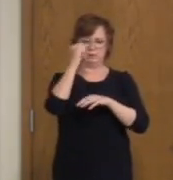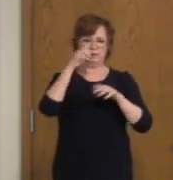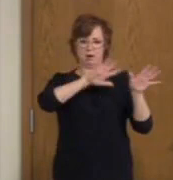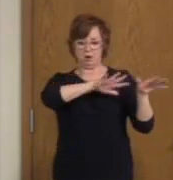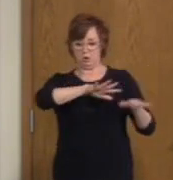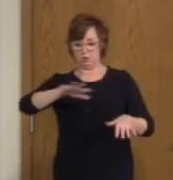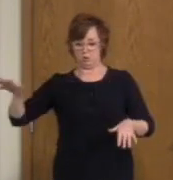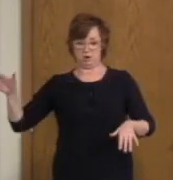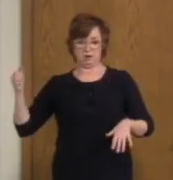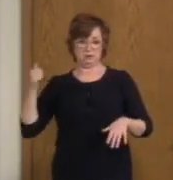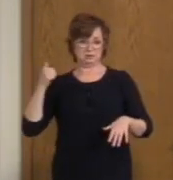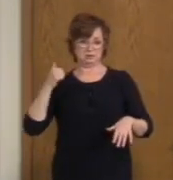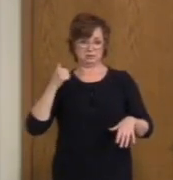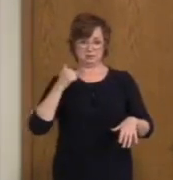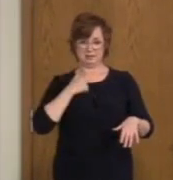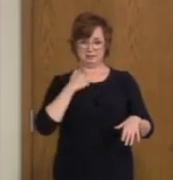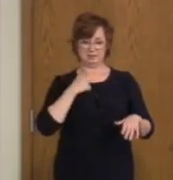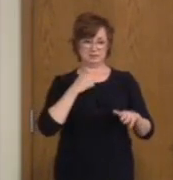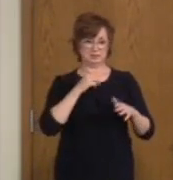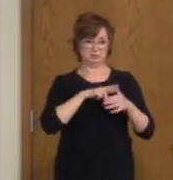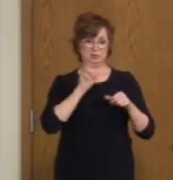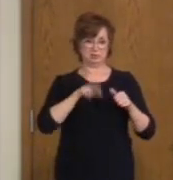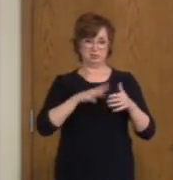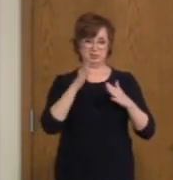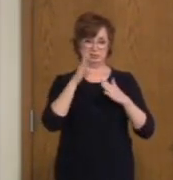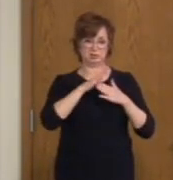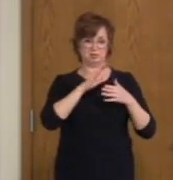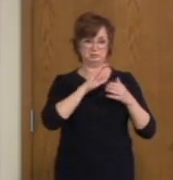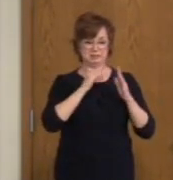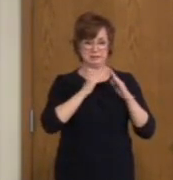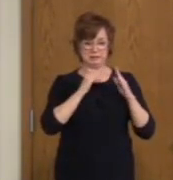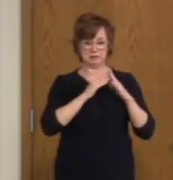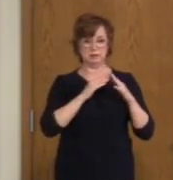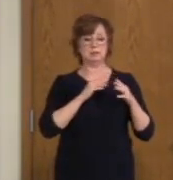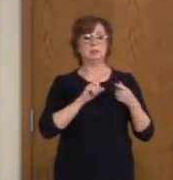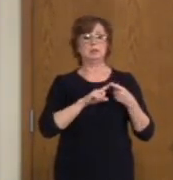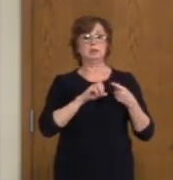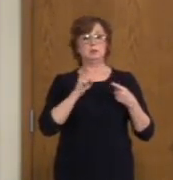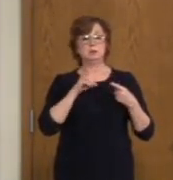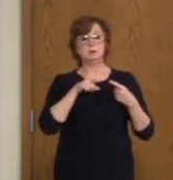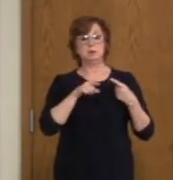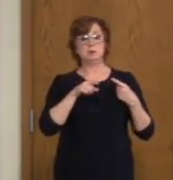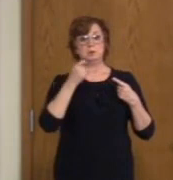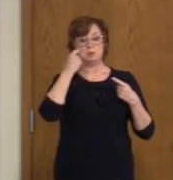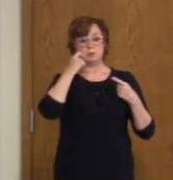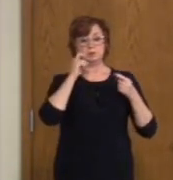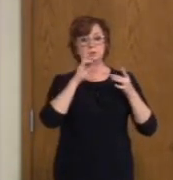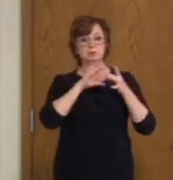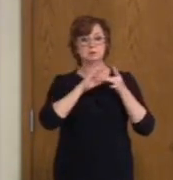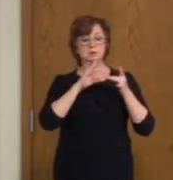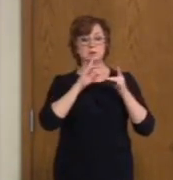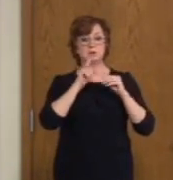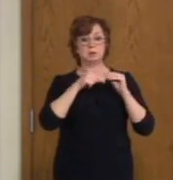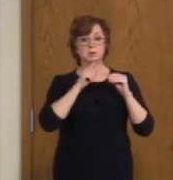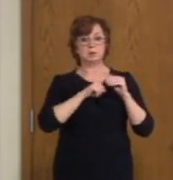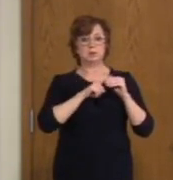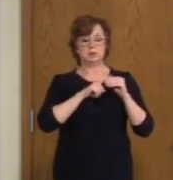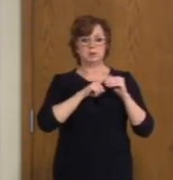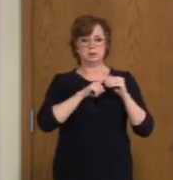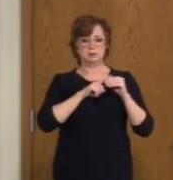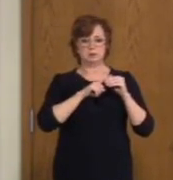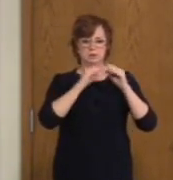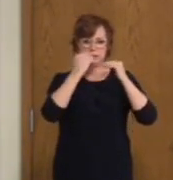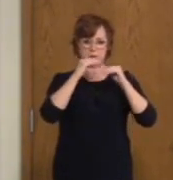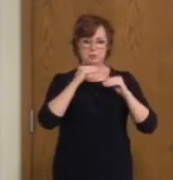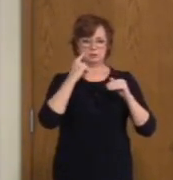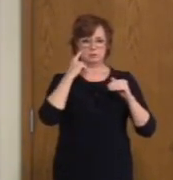that the judge for putting in further restrictions would be getting to the numbers Regina's at. Why